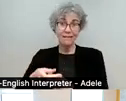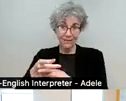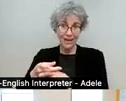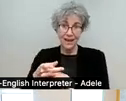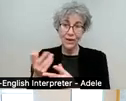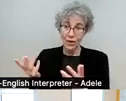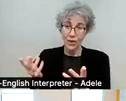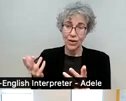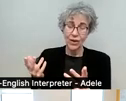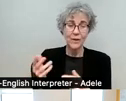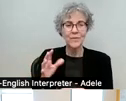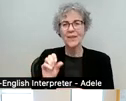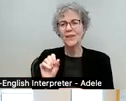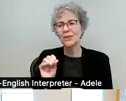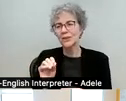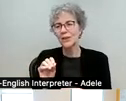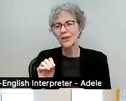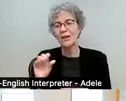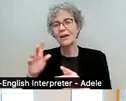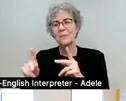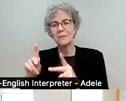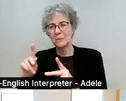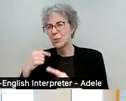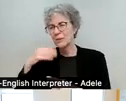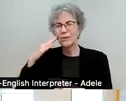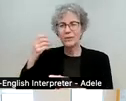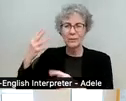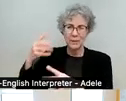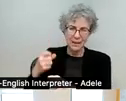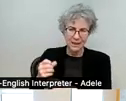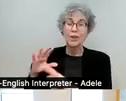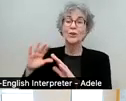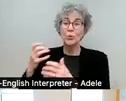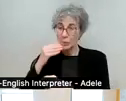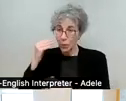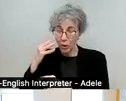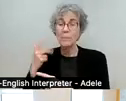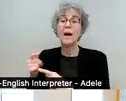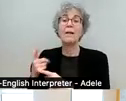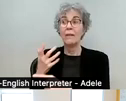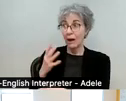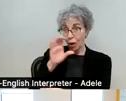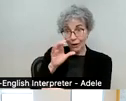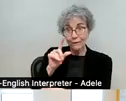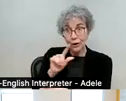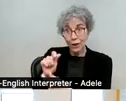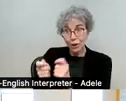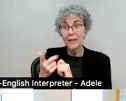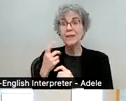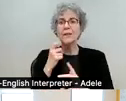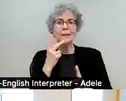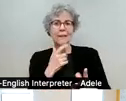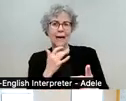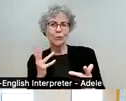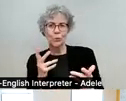What we've done is have people move from group care that we've known well for years, and we're looking for a change that we could accommodate. And then with our